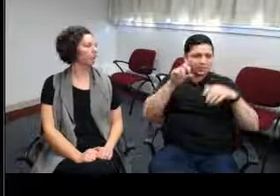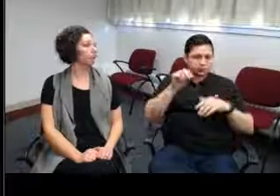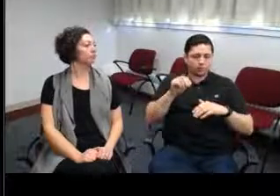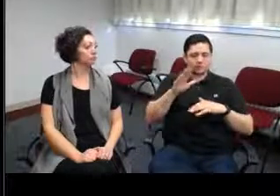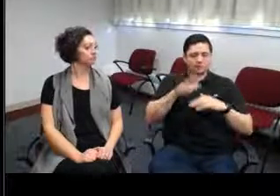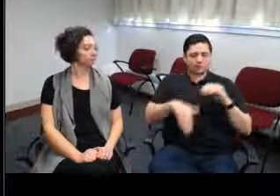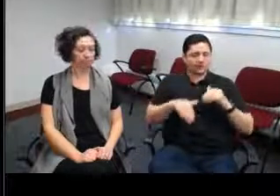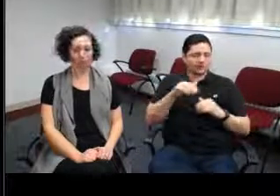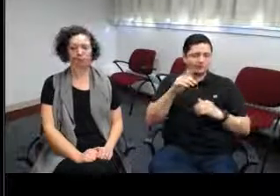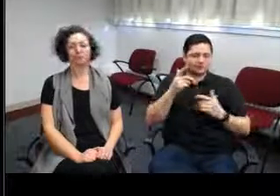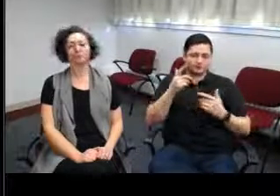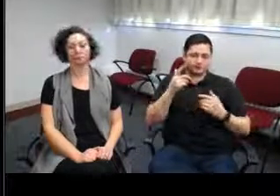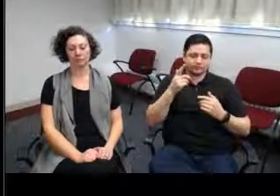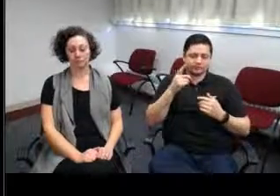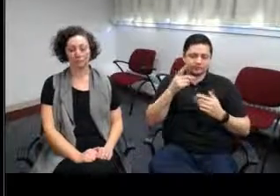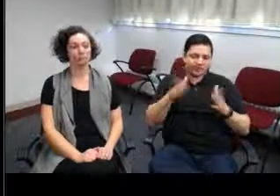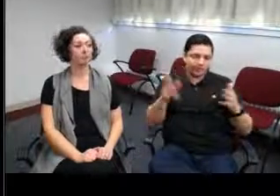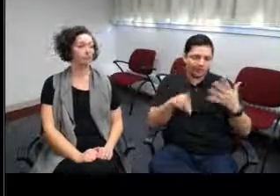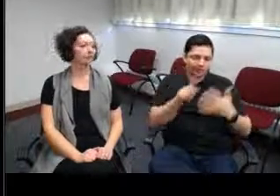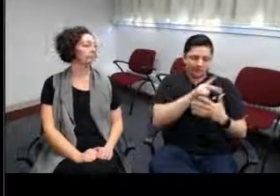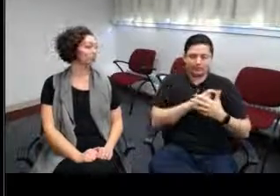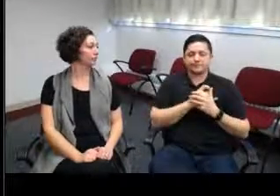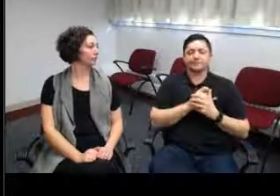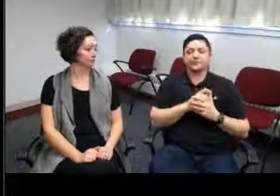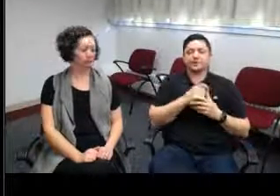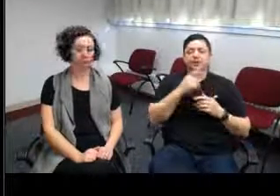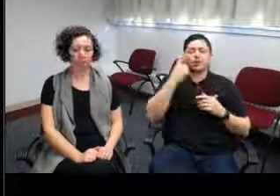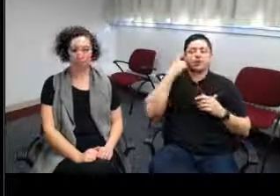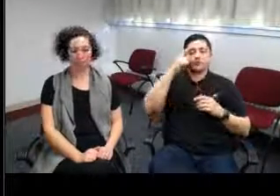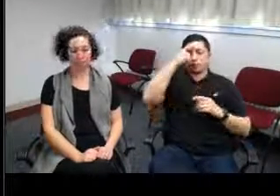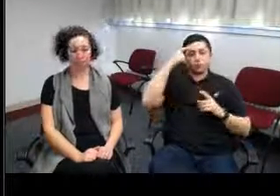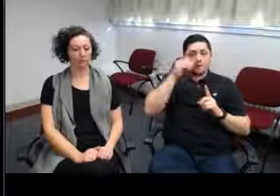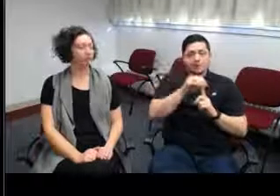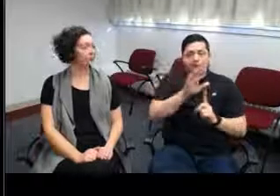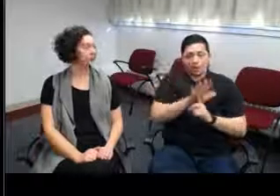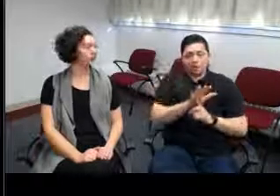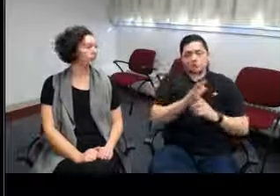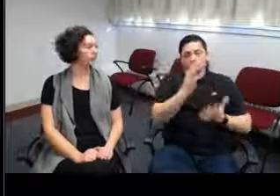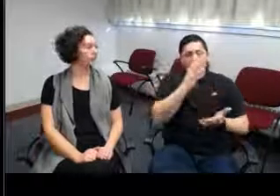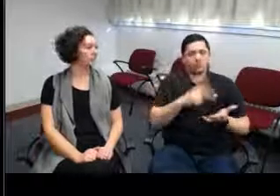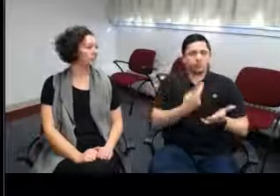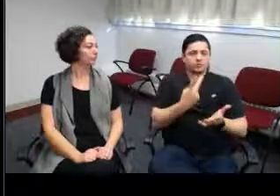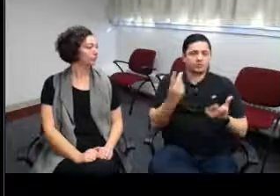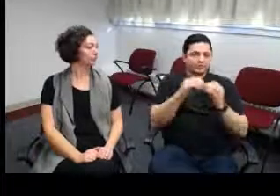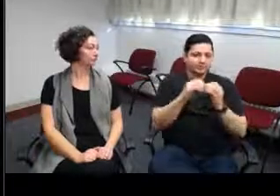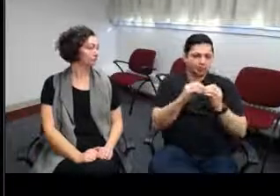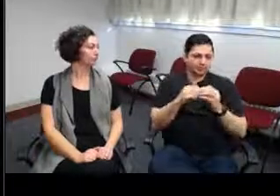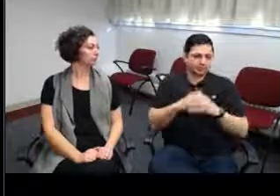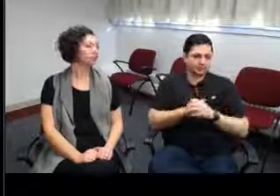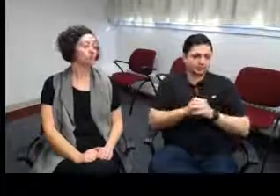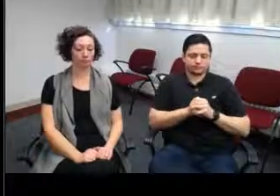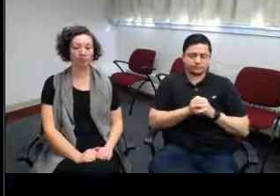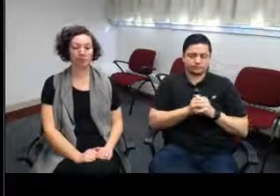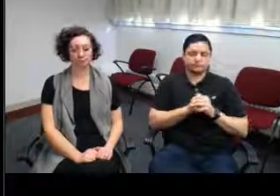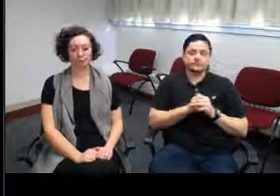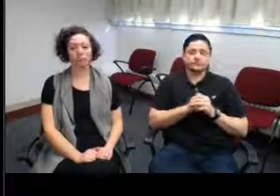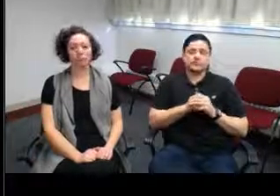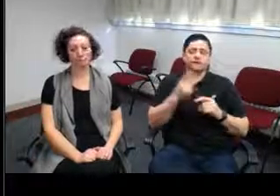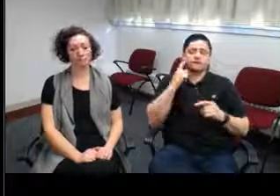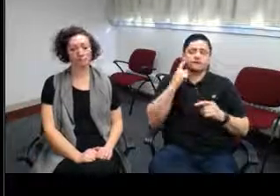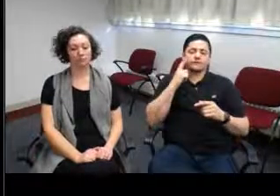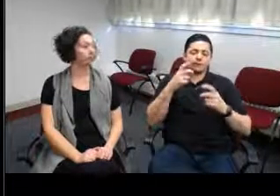2.5 times more likelihood of mood and anxiety disorders compared to the general population. For